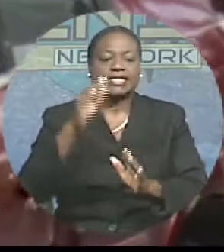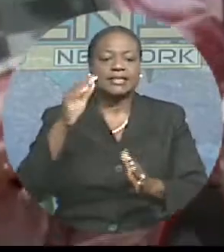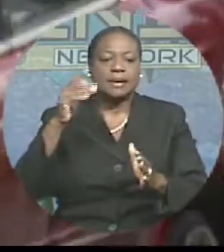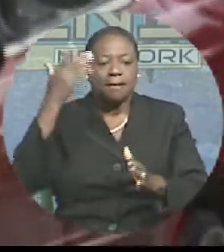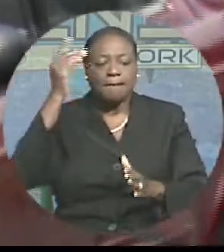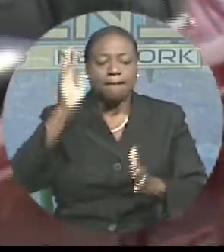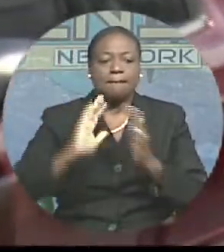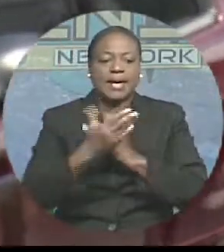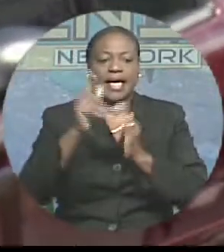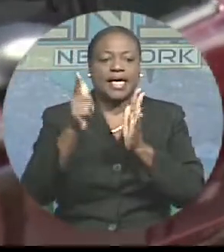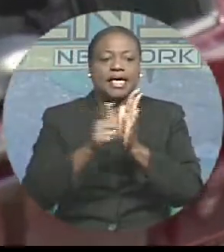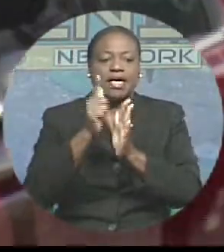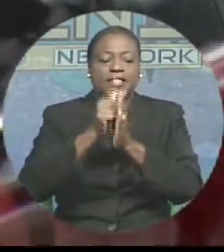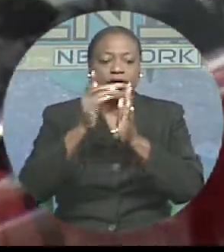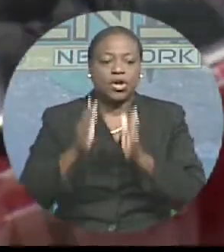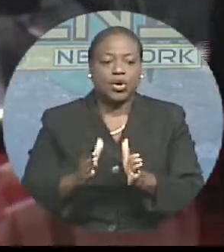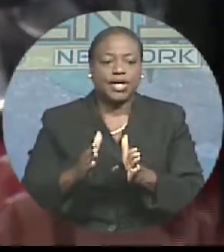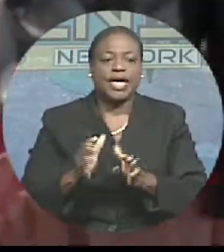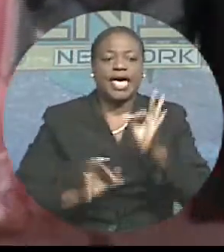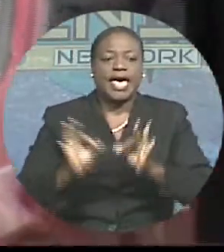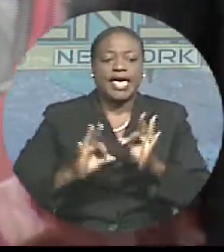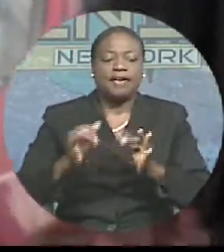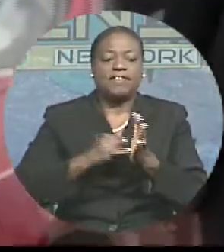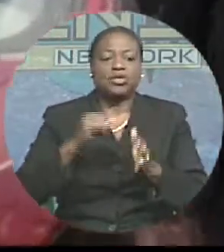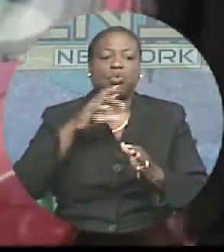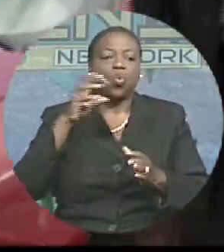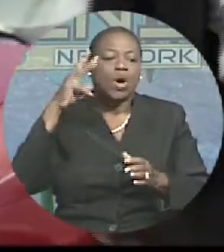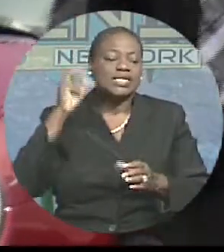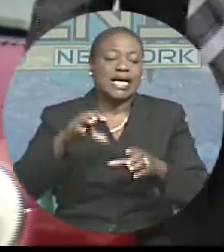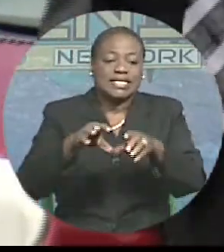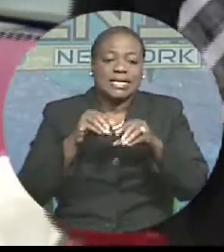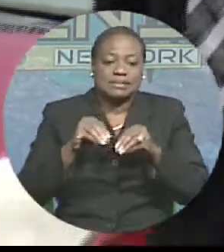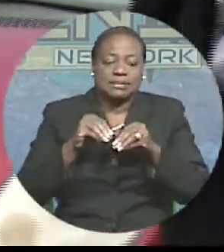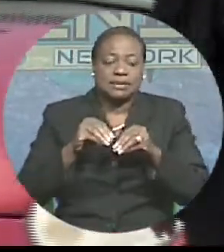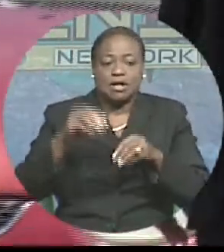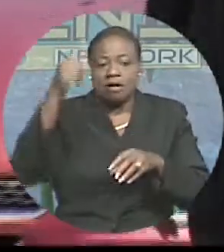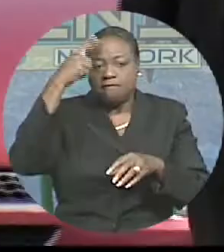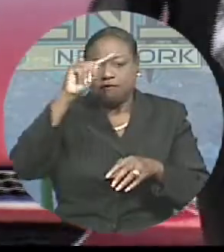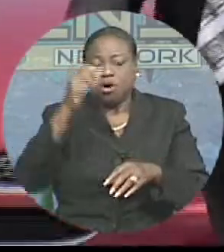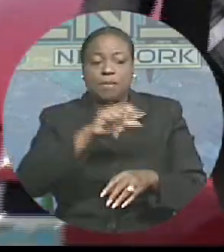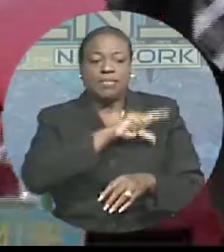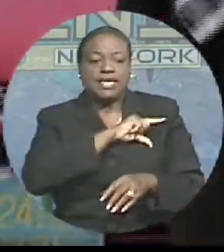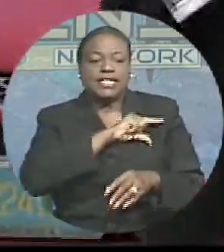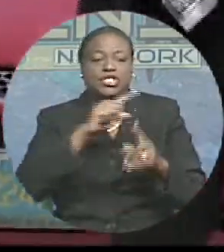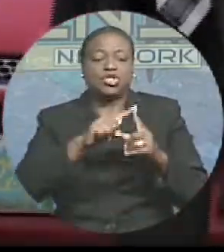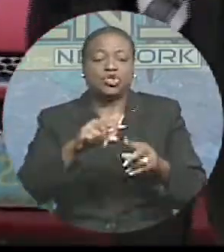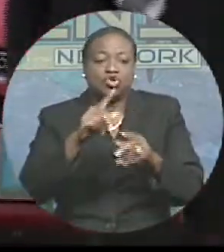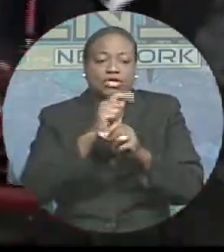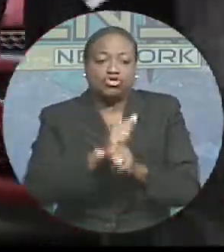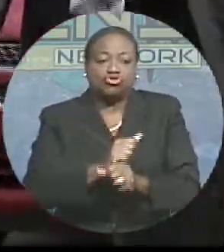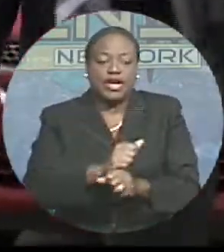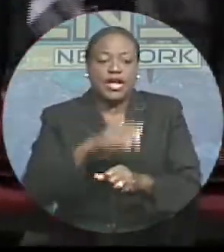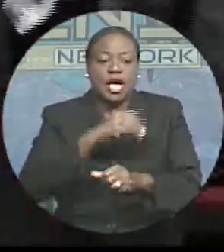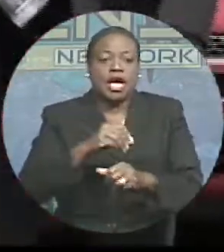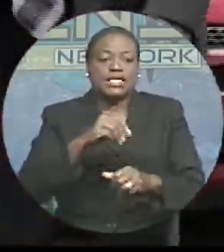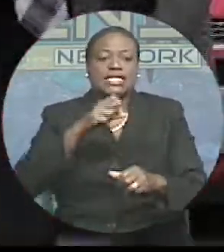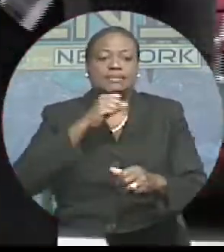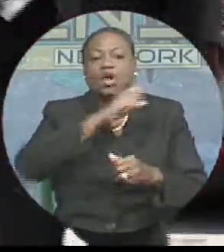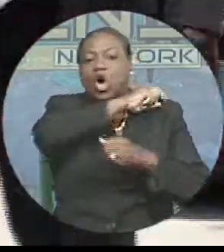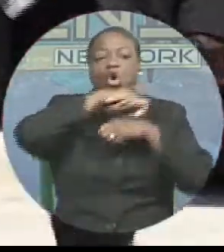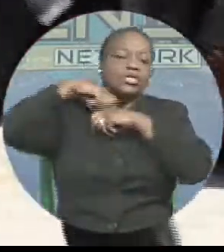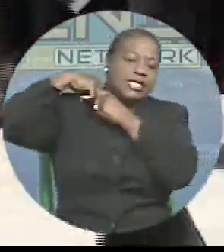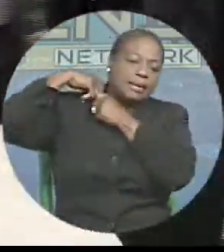Galanos during cross-examination if it was acceptable on the police force for an officer to restrain a suspect holding them by the